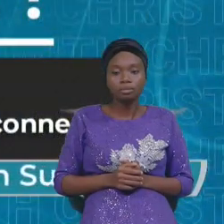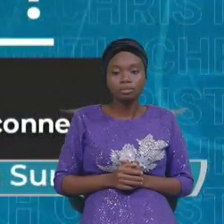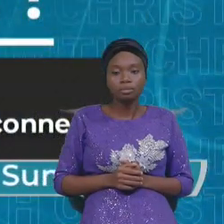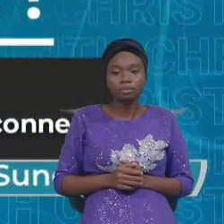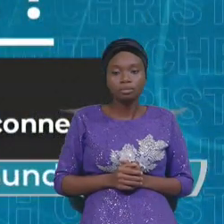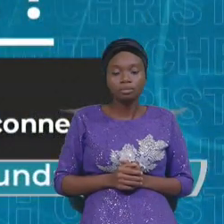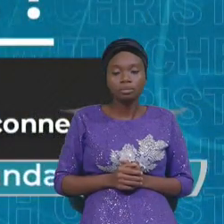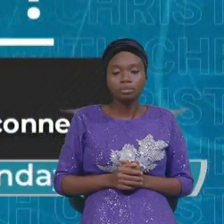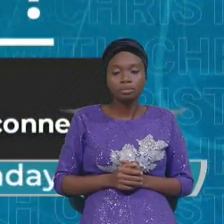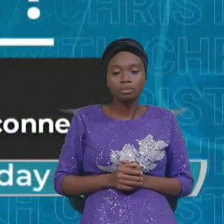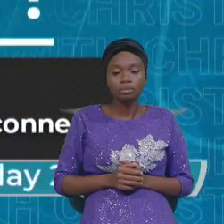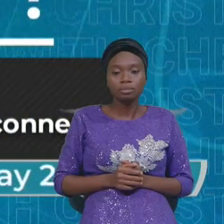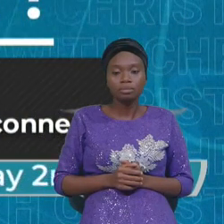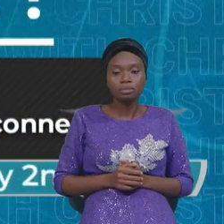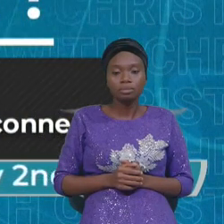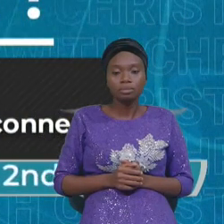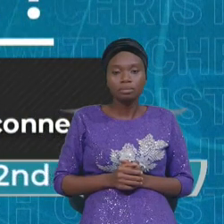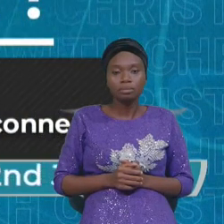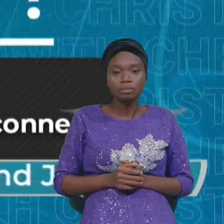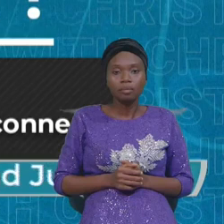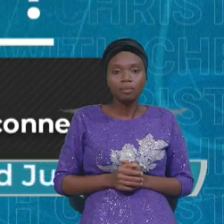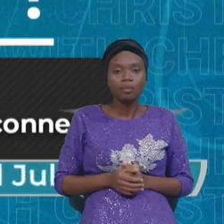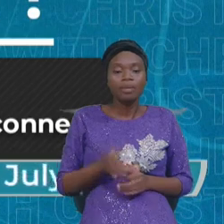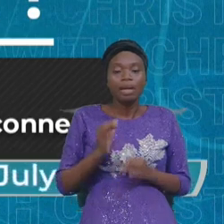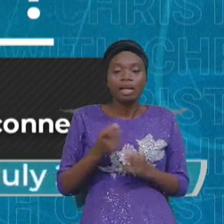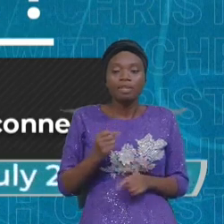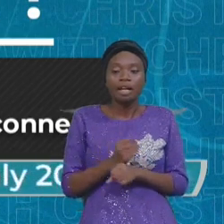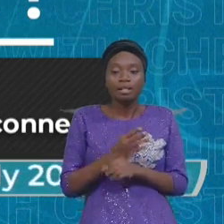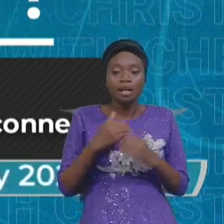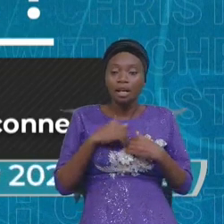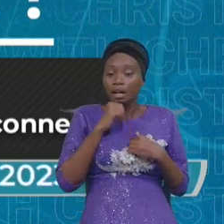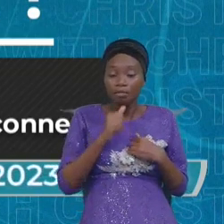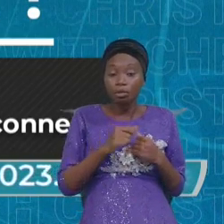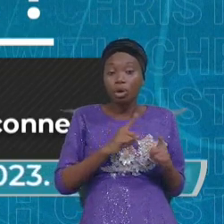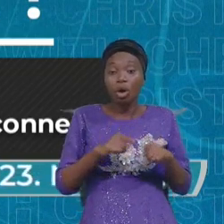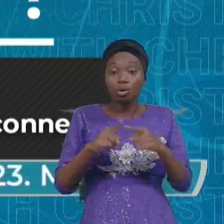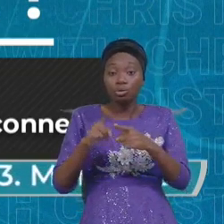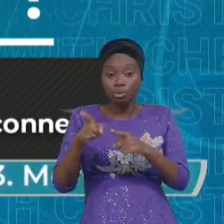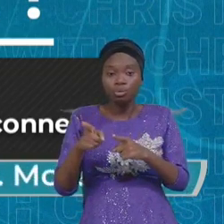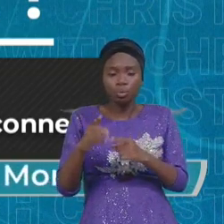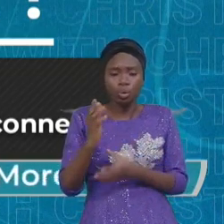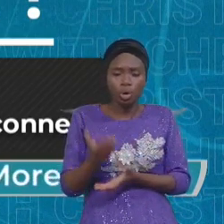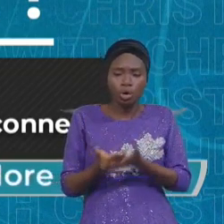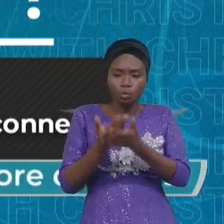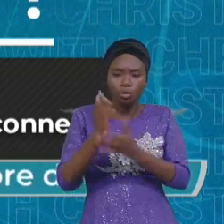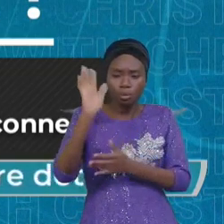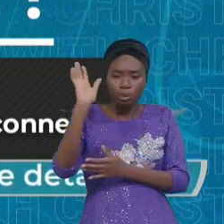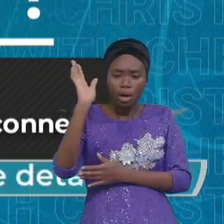If the counselors have not reached you, please signify by raising up your hand